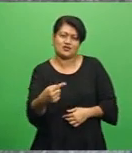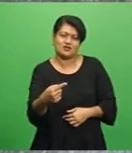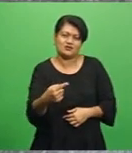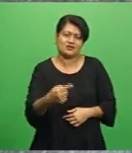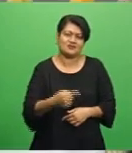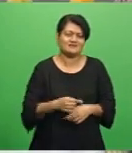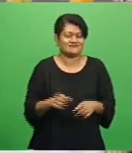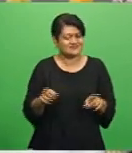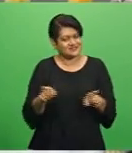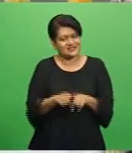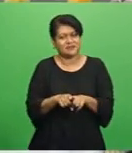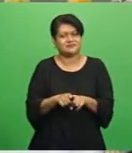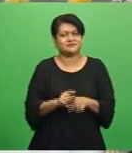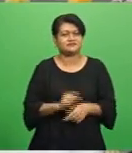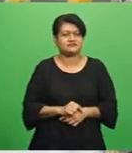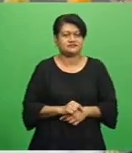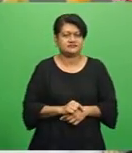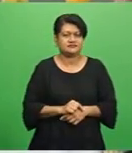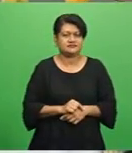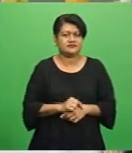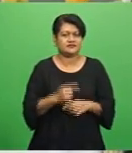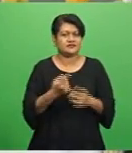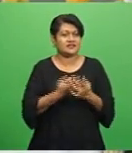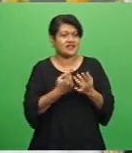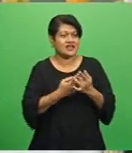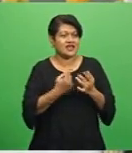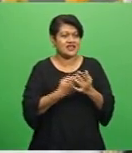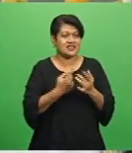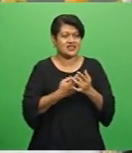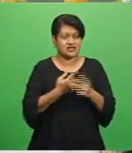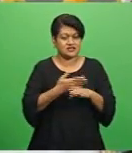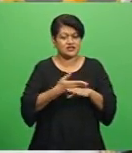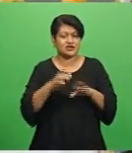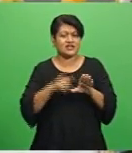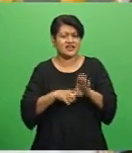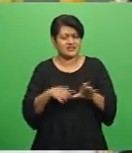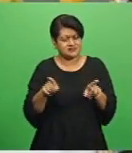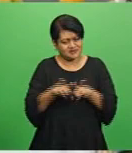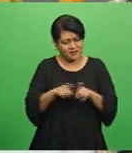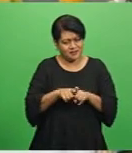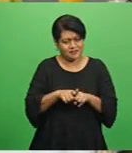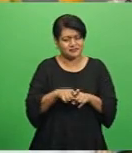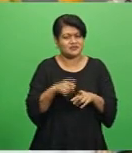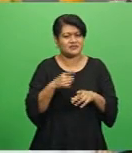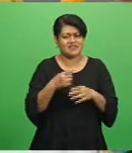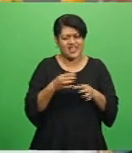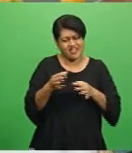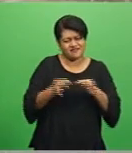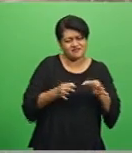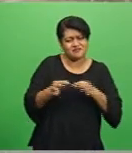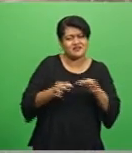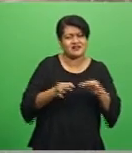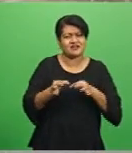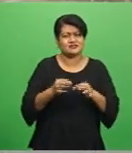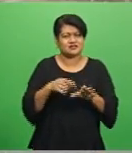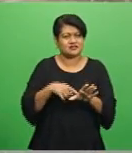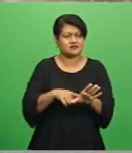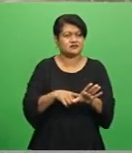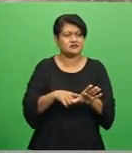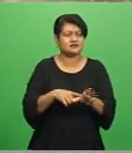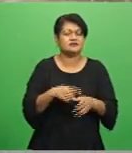as it is. For others, selling on New Year is a personal choice as they work towards achieving their plans for this year. My